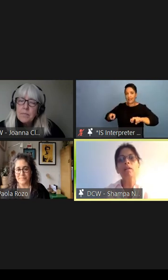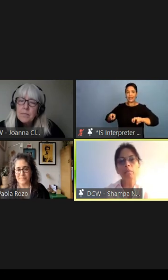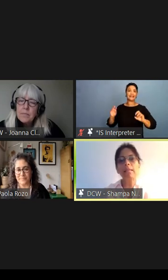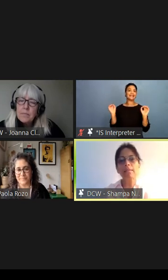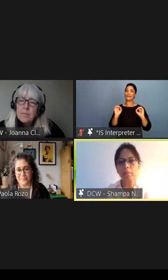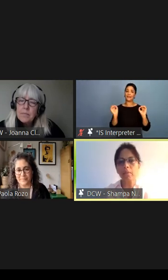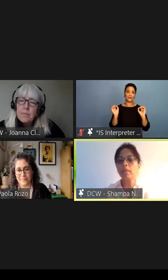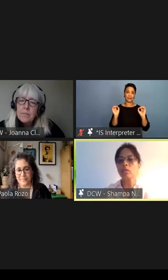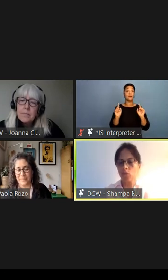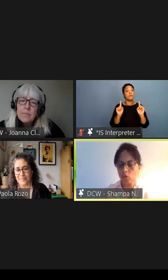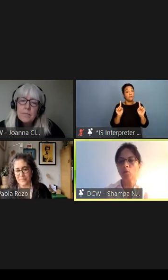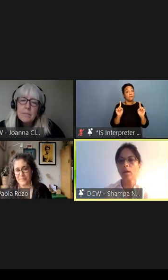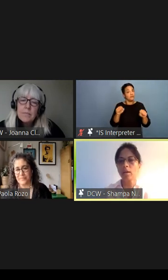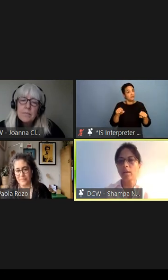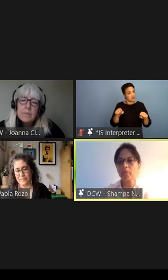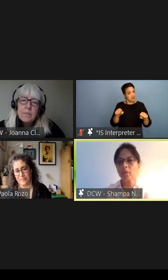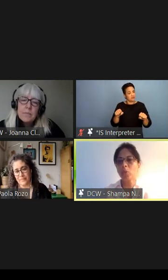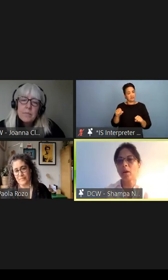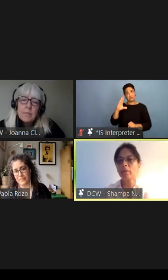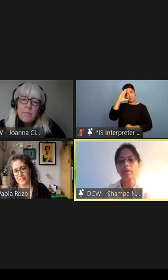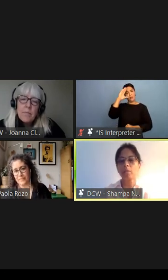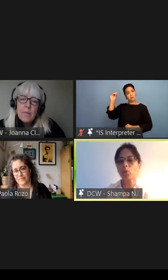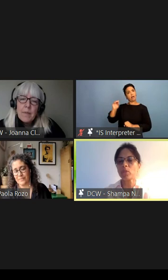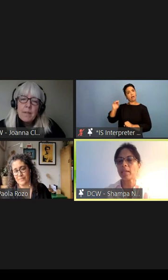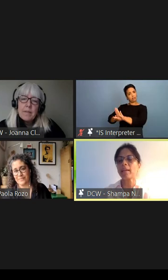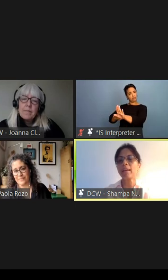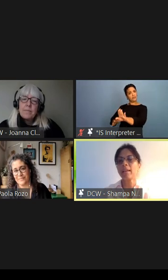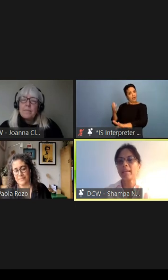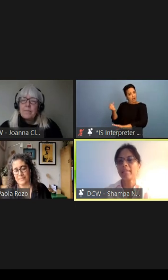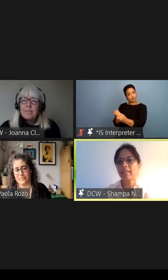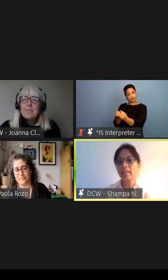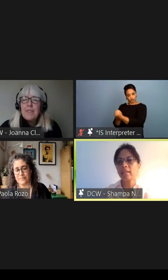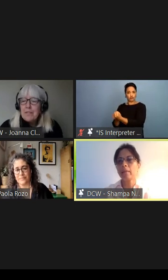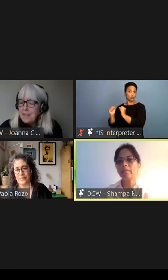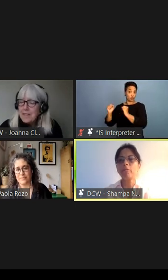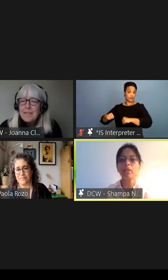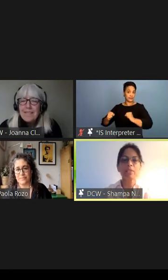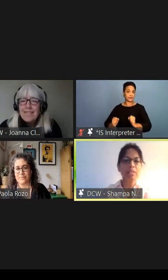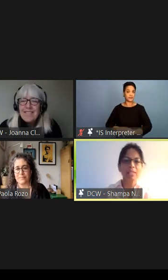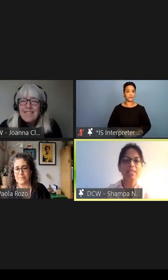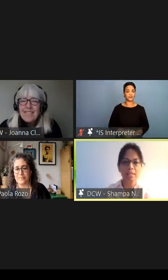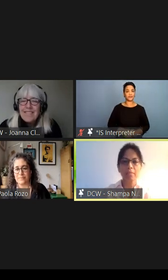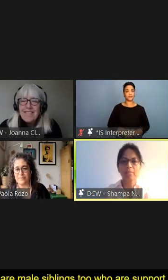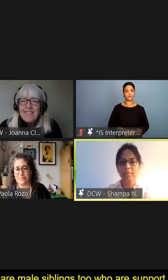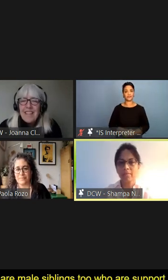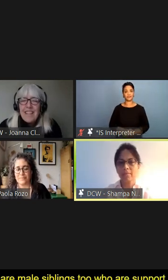are male siblings too who are supporting their deaf brothers and